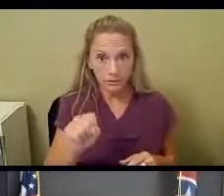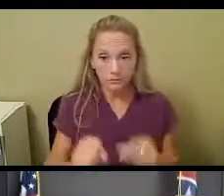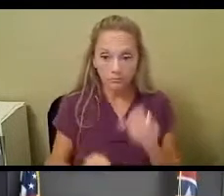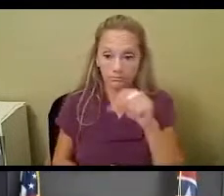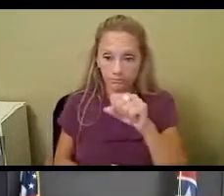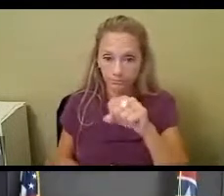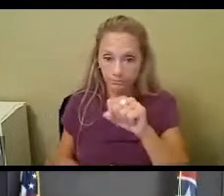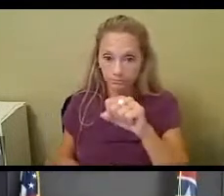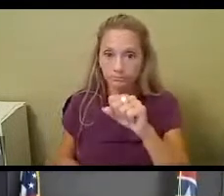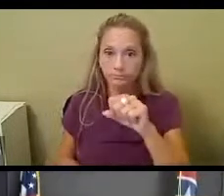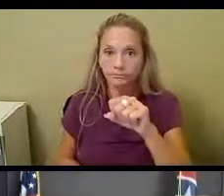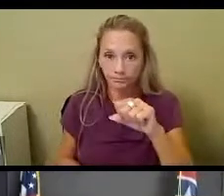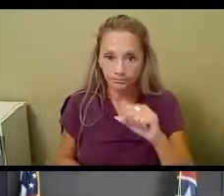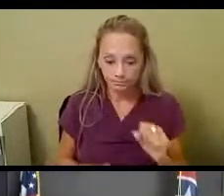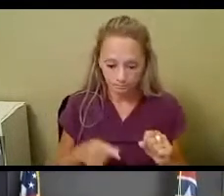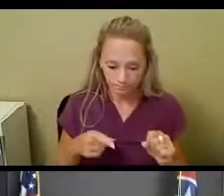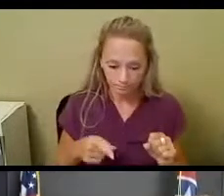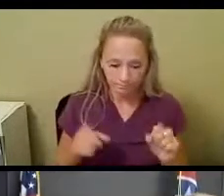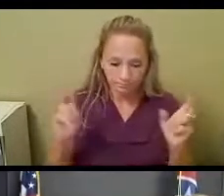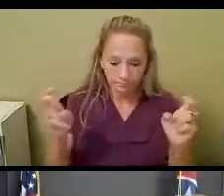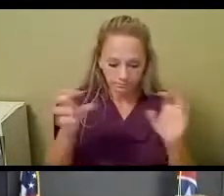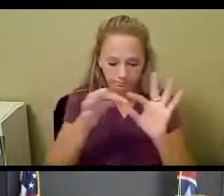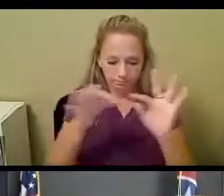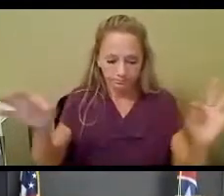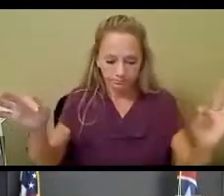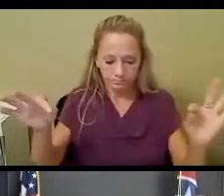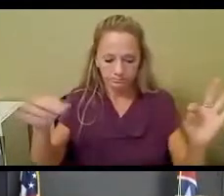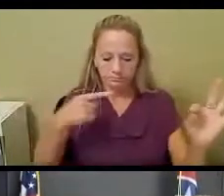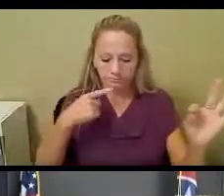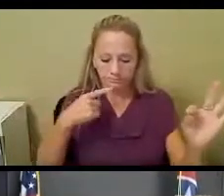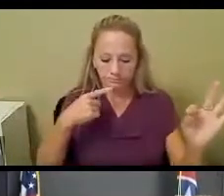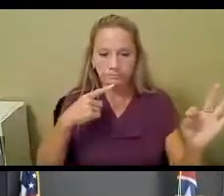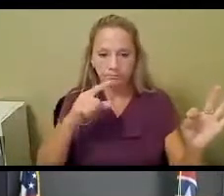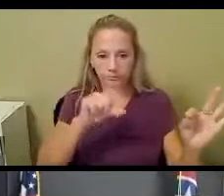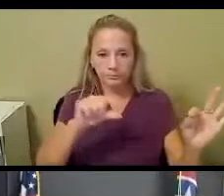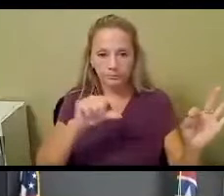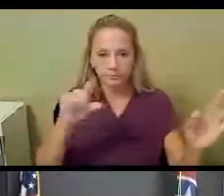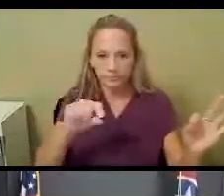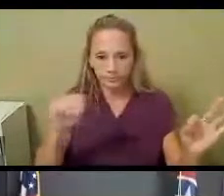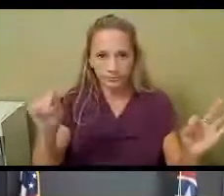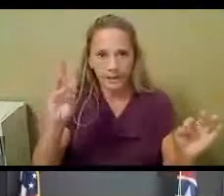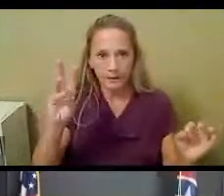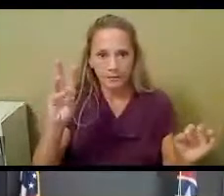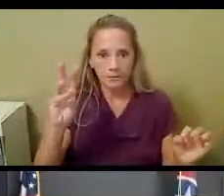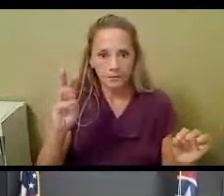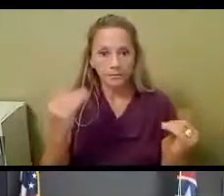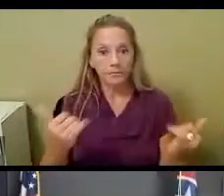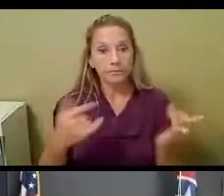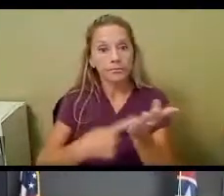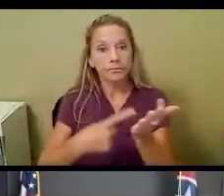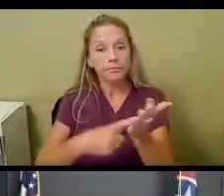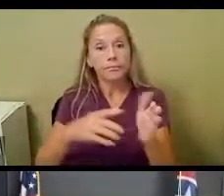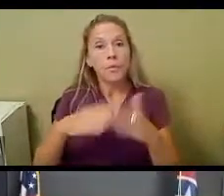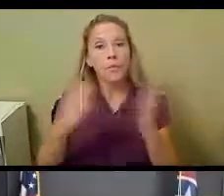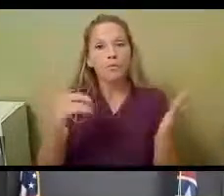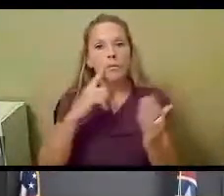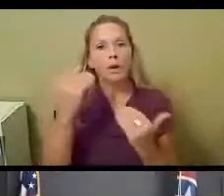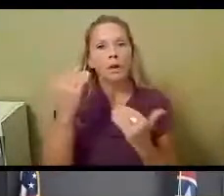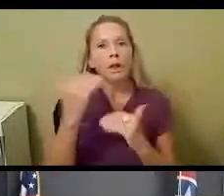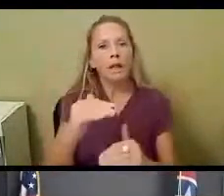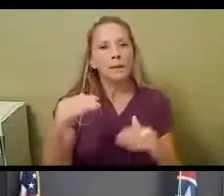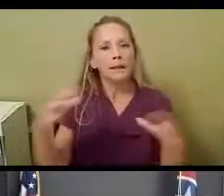Yes, that's right. And that's how it's captioned. Okay. So discussion is open on limiting